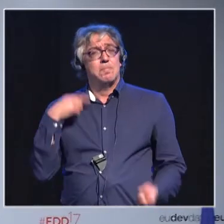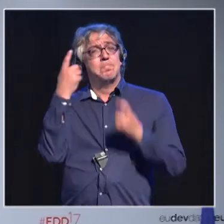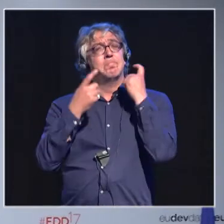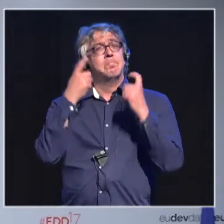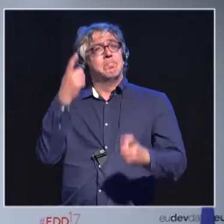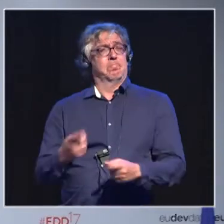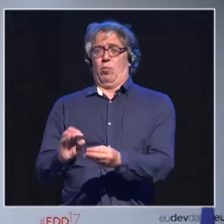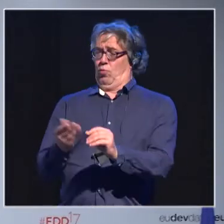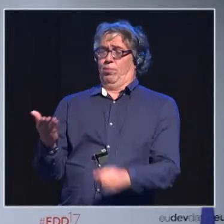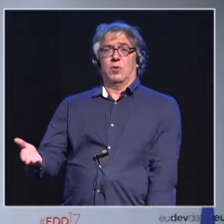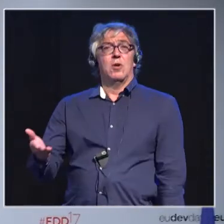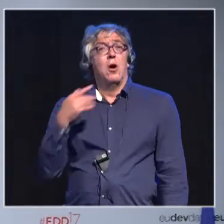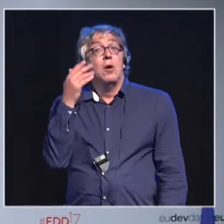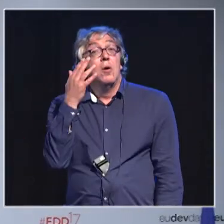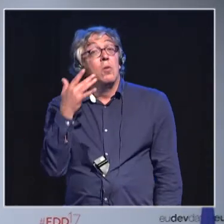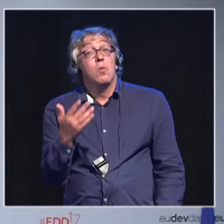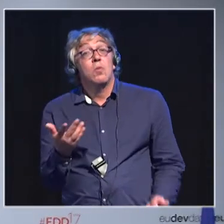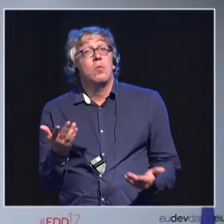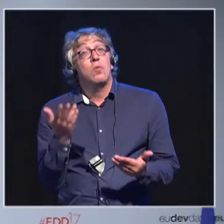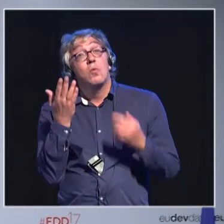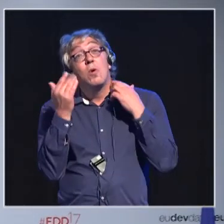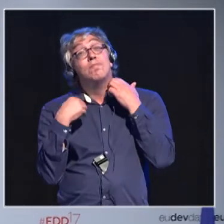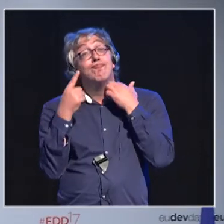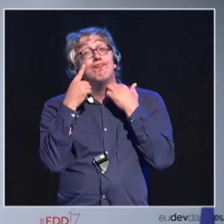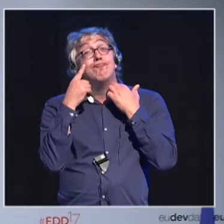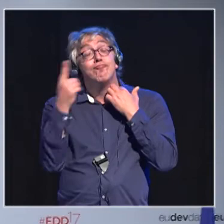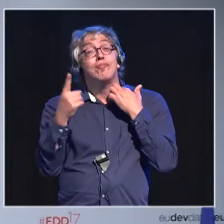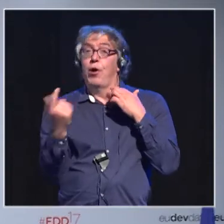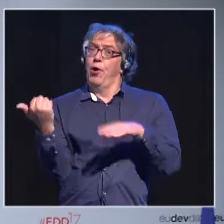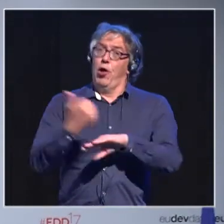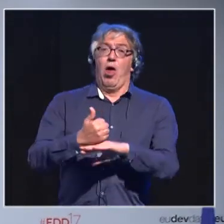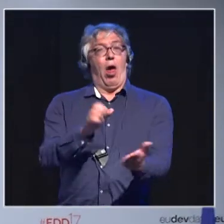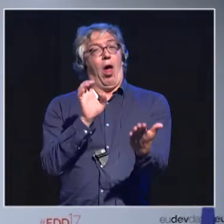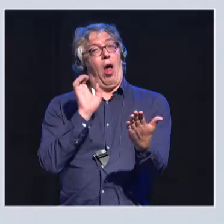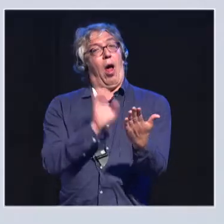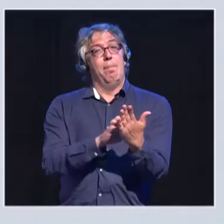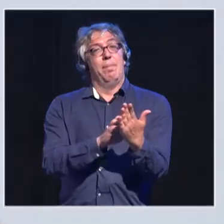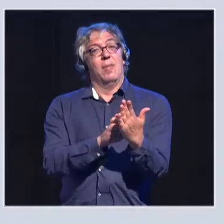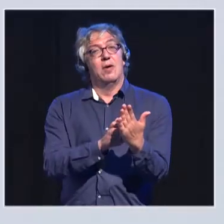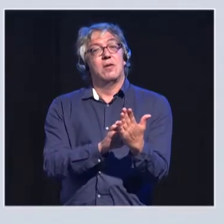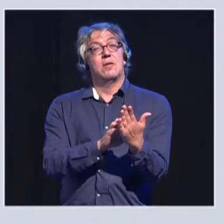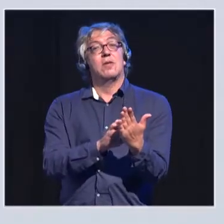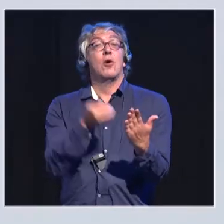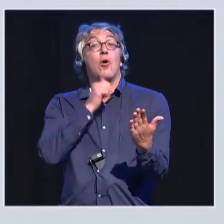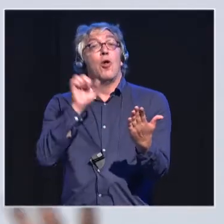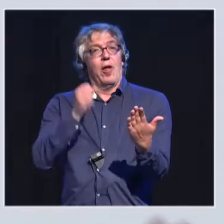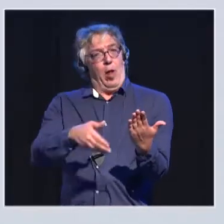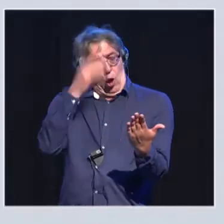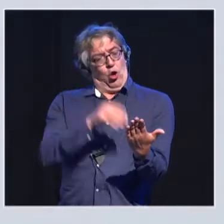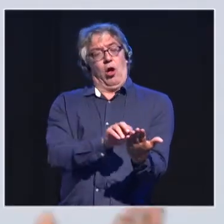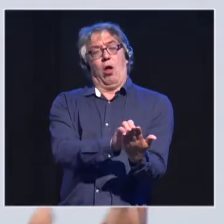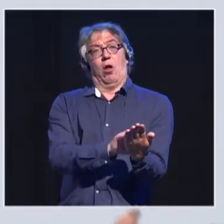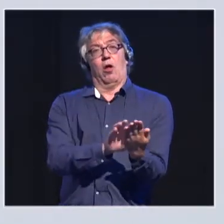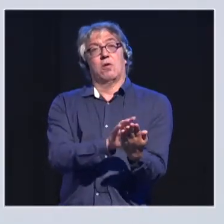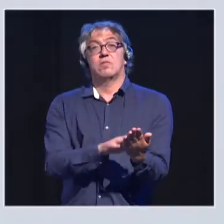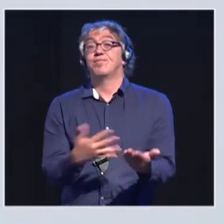not introduce an approach whereby girls are able to learn with hands-on. So you learn about, say,